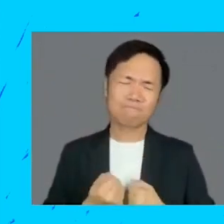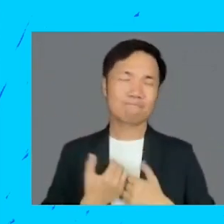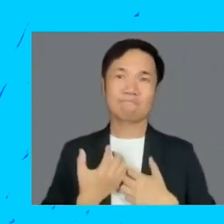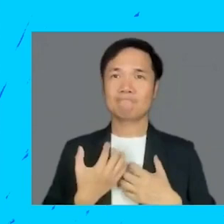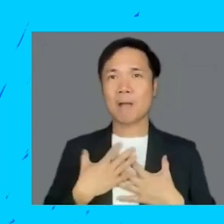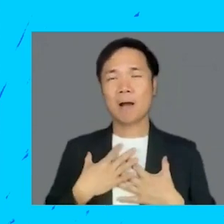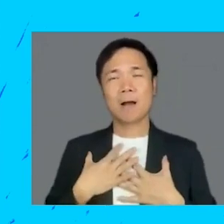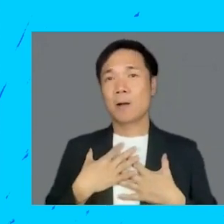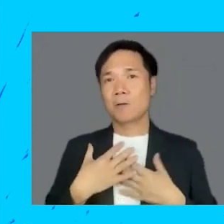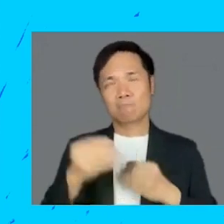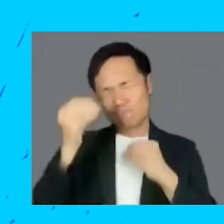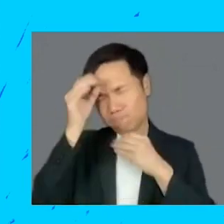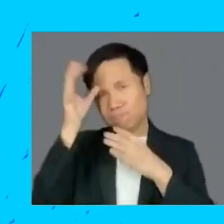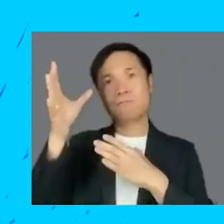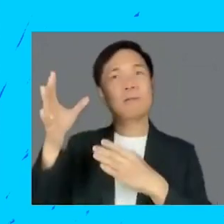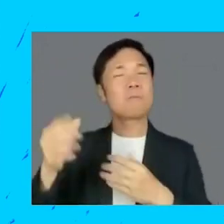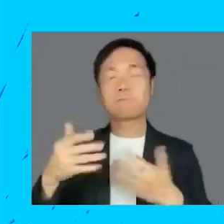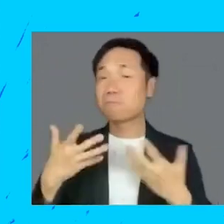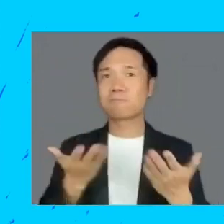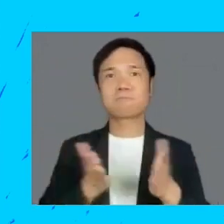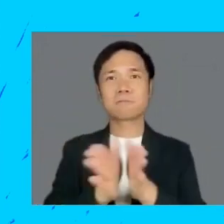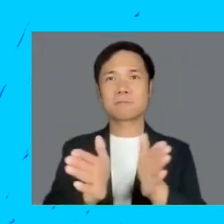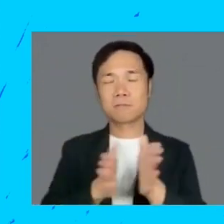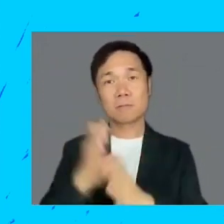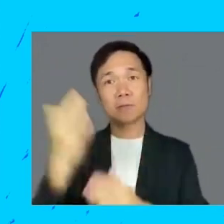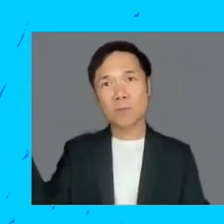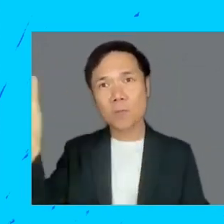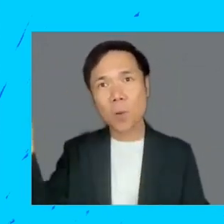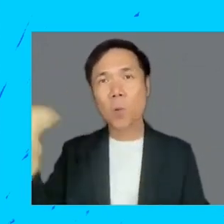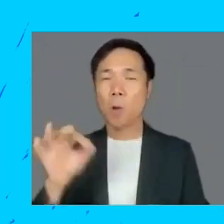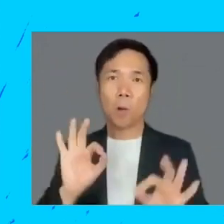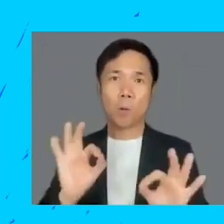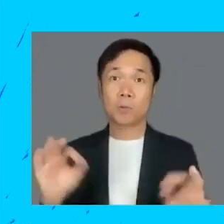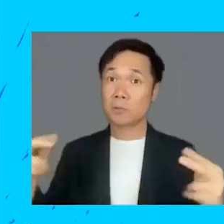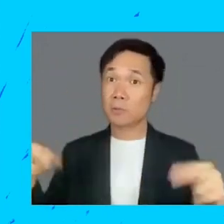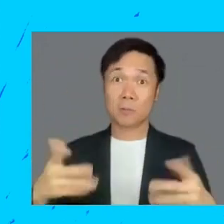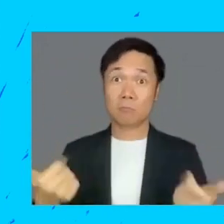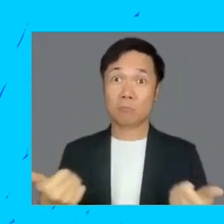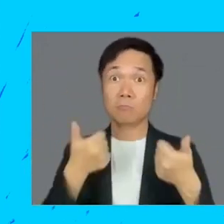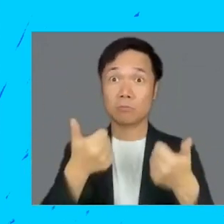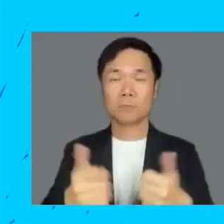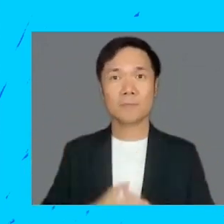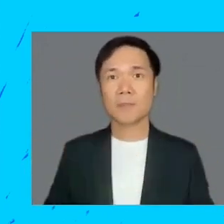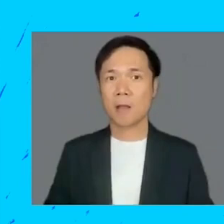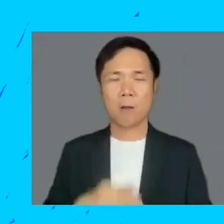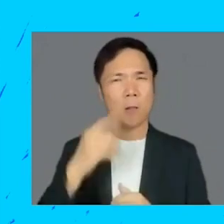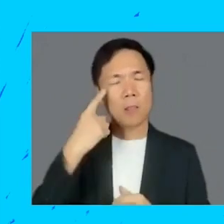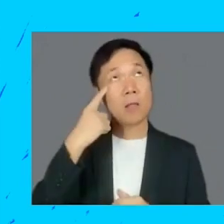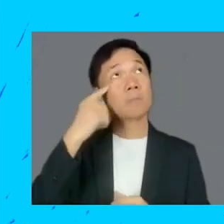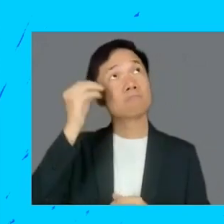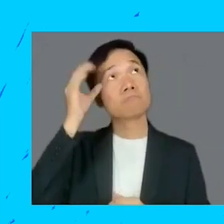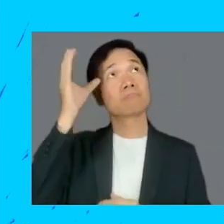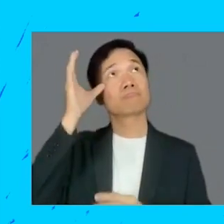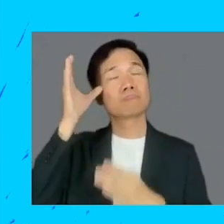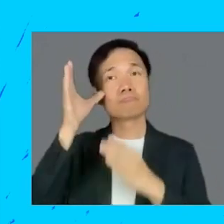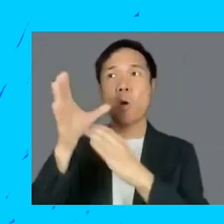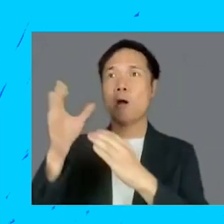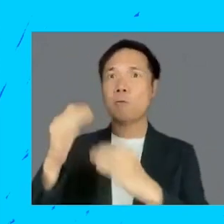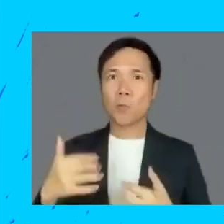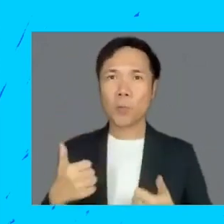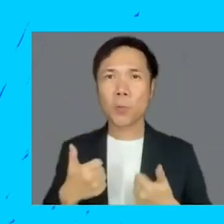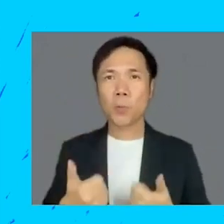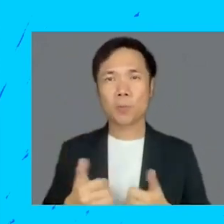Thank you so much for the effort that you have put into making this session as informative and as interesting as it has been. I would